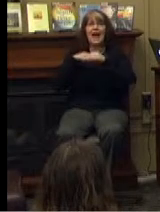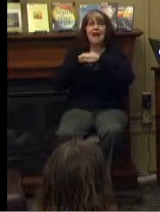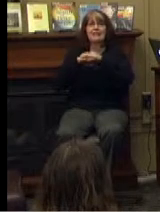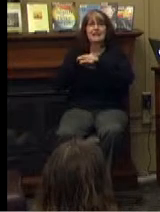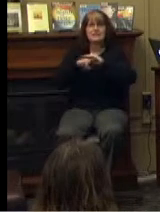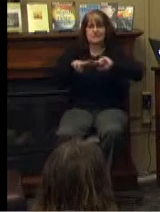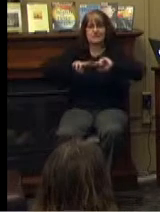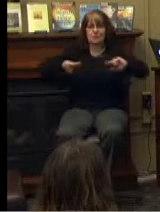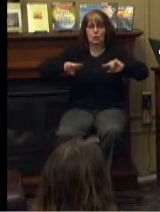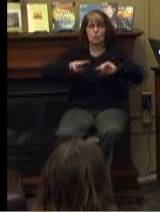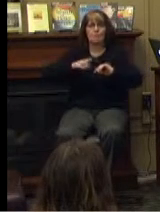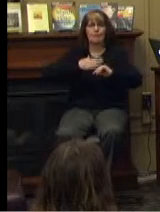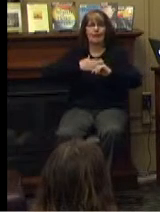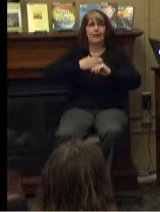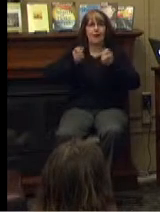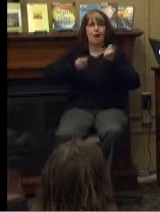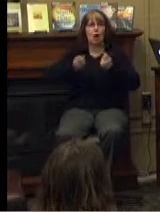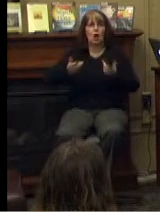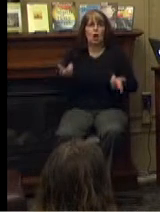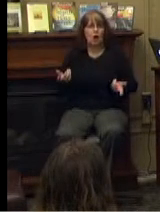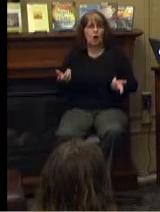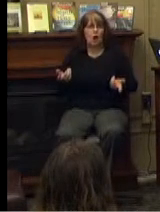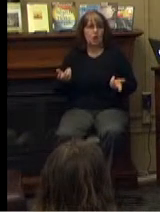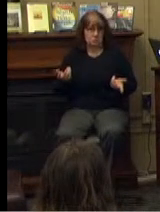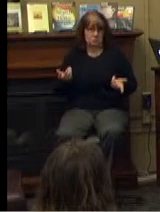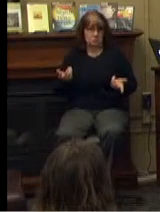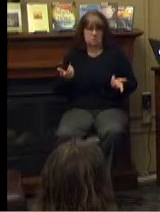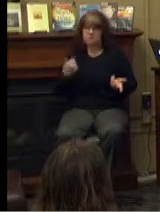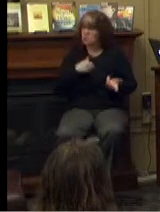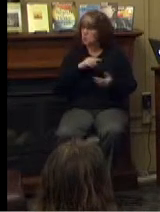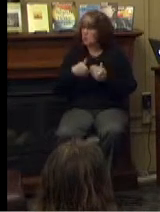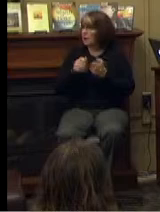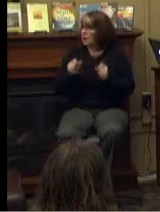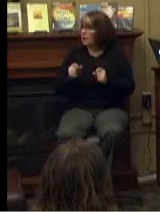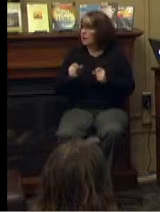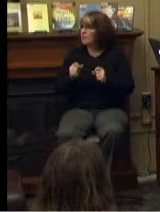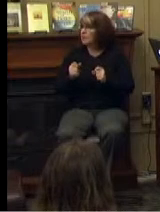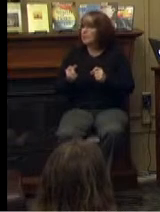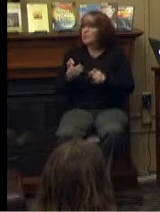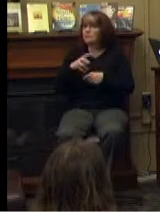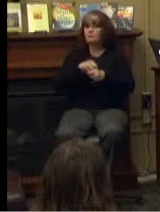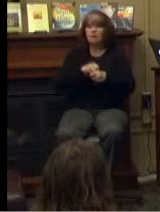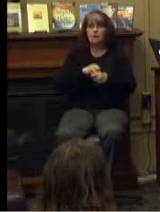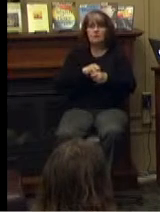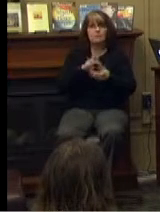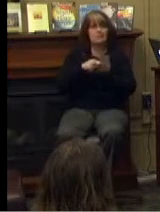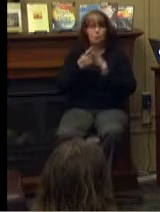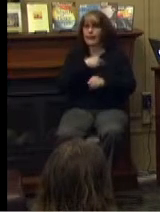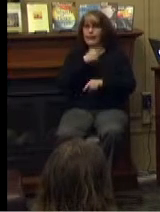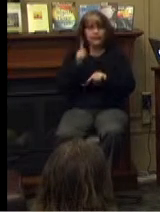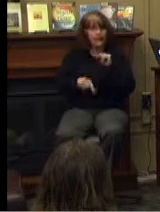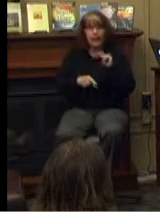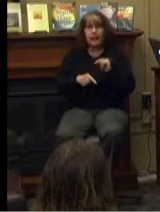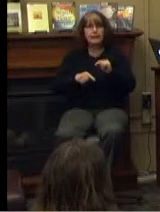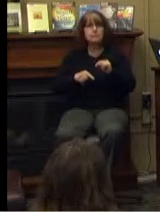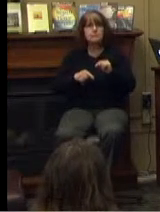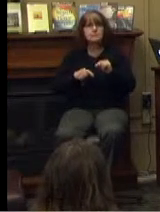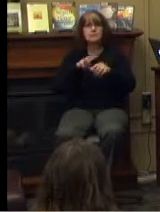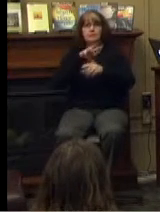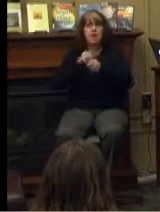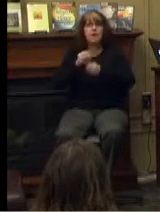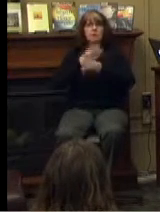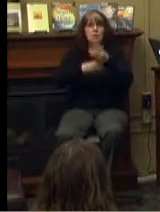those are the things that we all can be a part of. But does that mean that we don't contribute to society? Of course not. Temple Grandin is one of